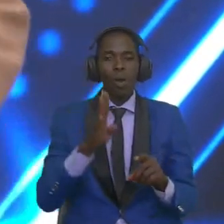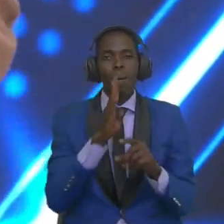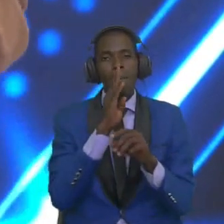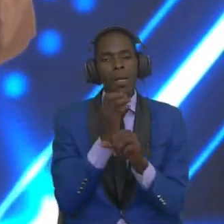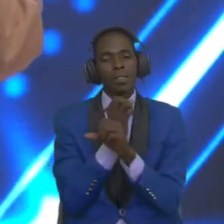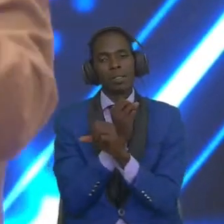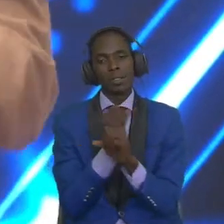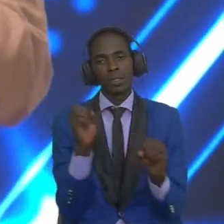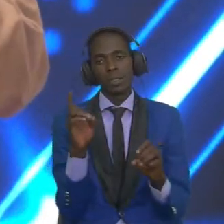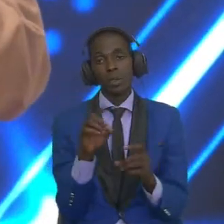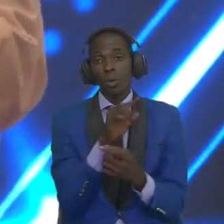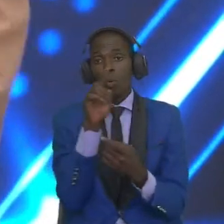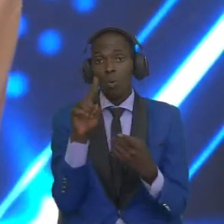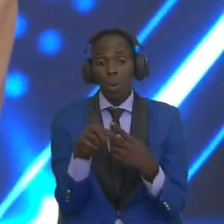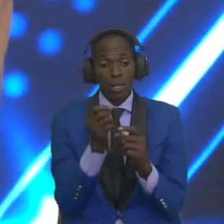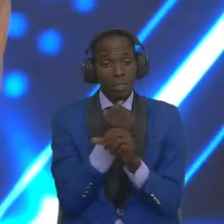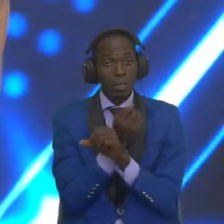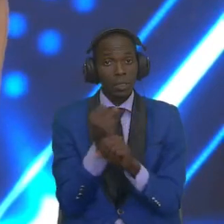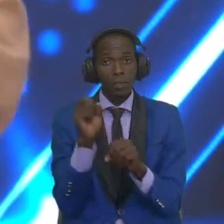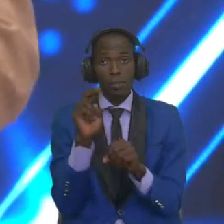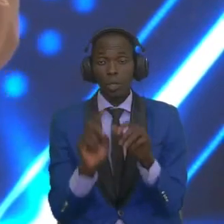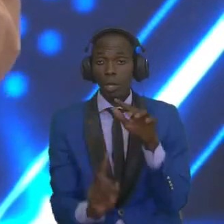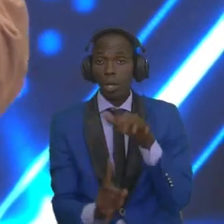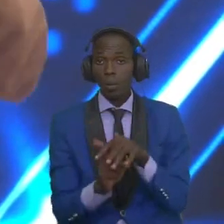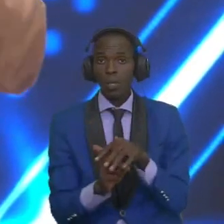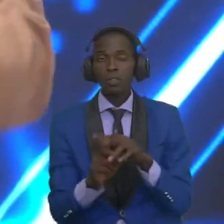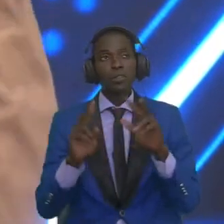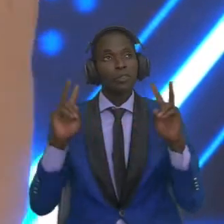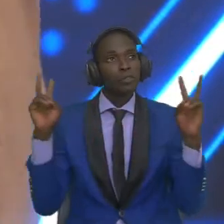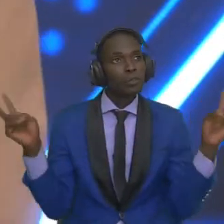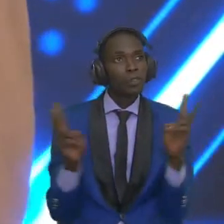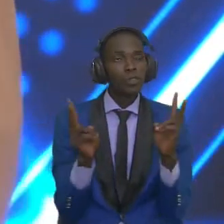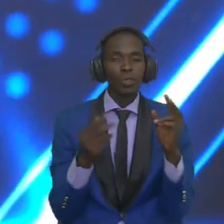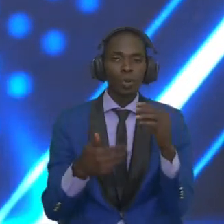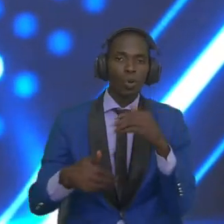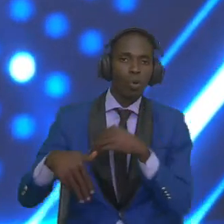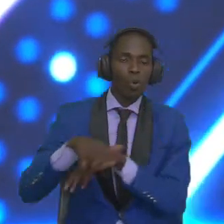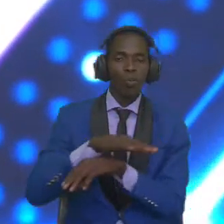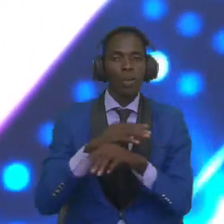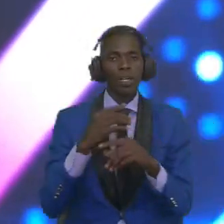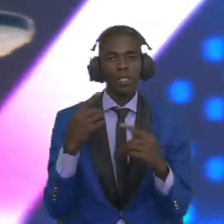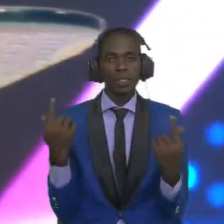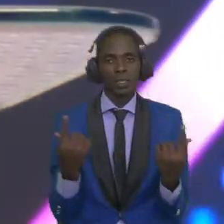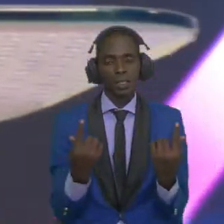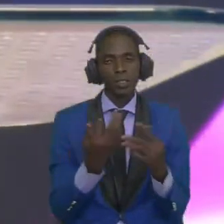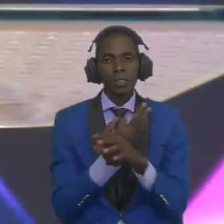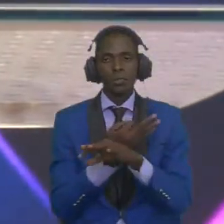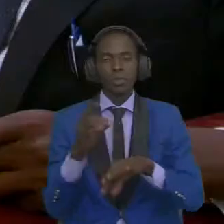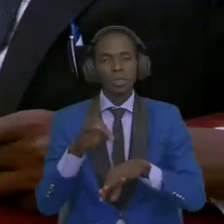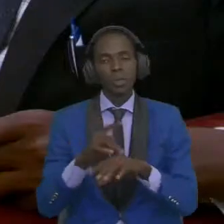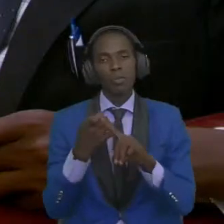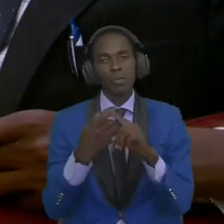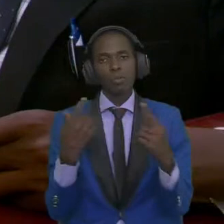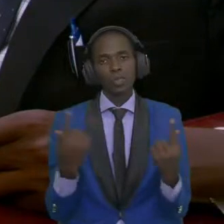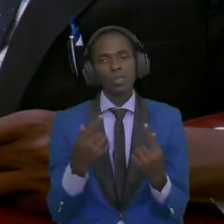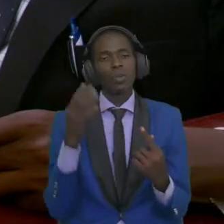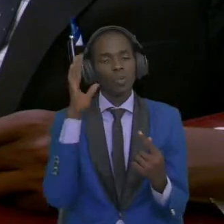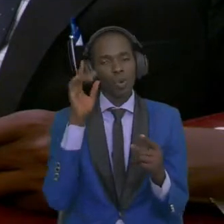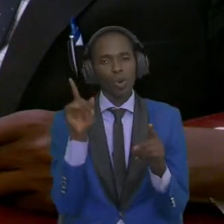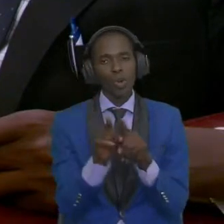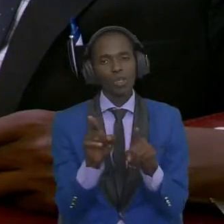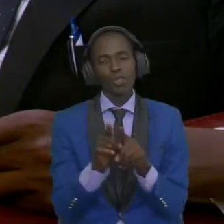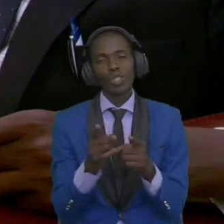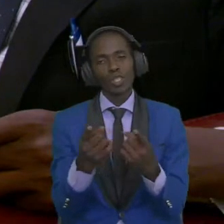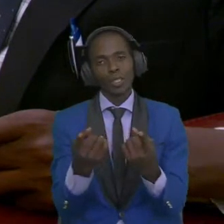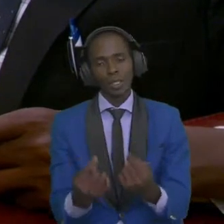salvation comes, victory over sin, freedom from sin will also come. We're looking at